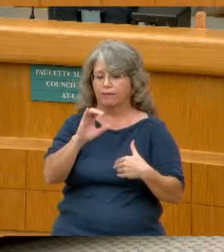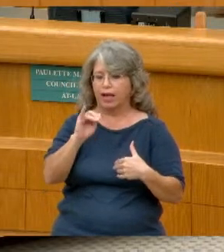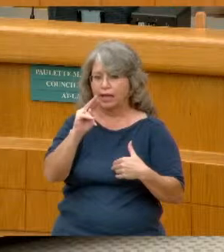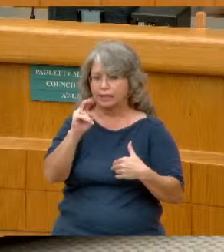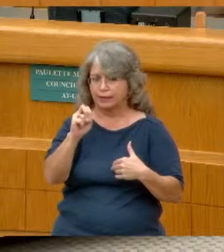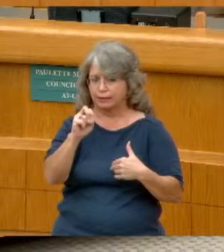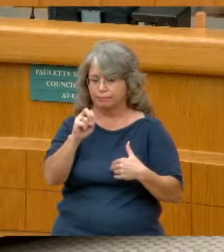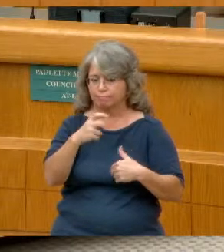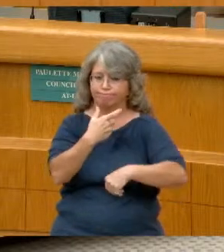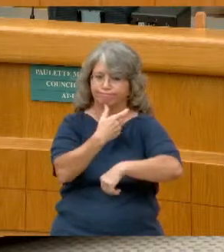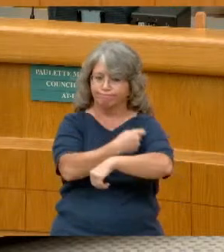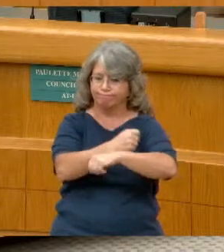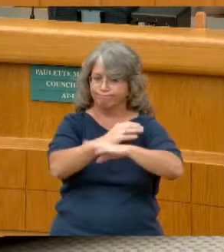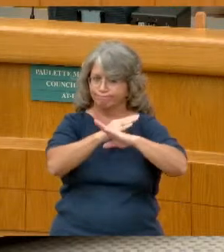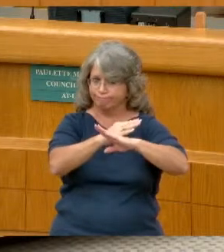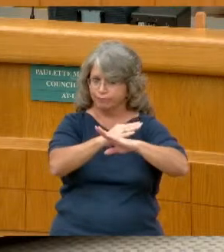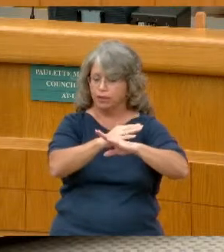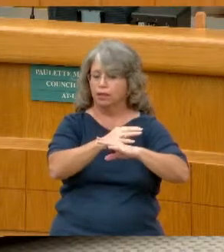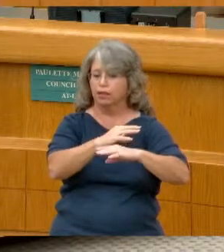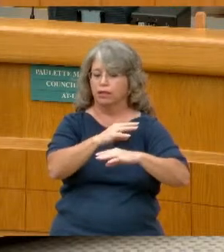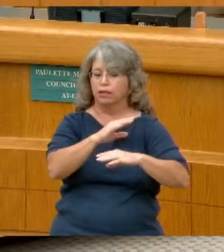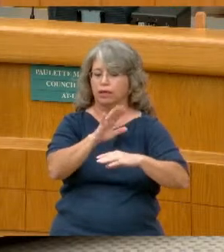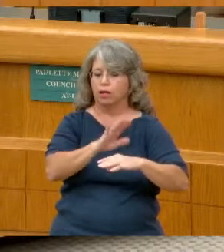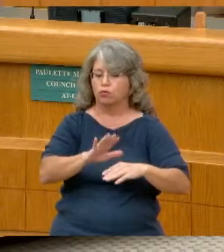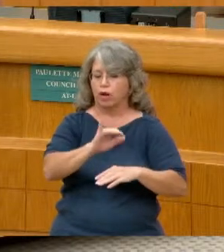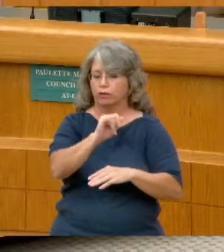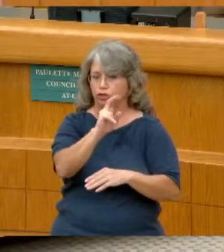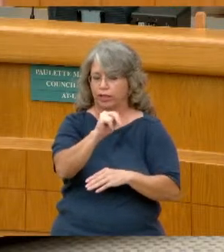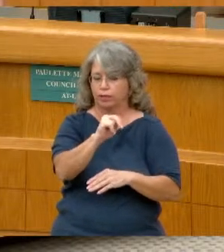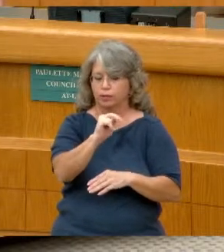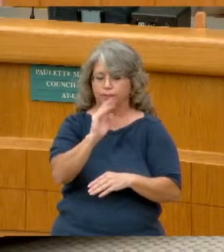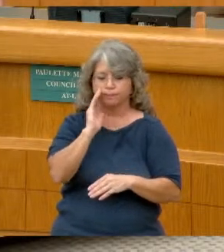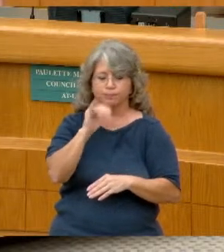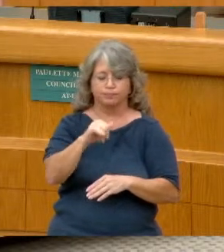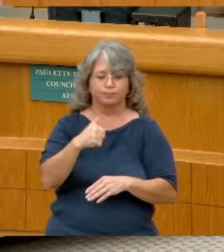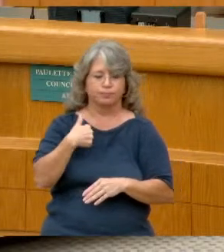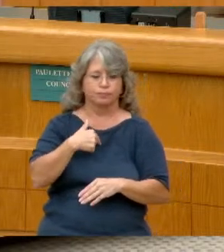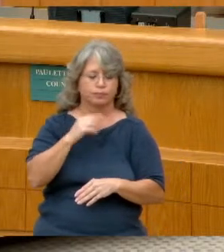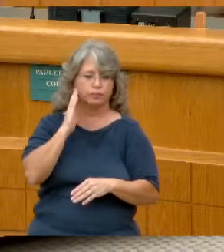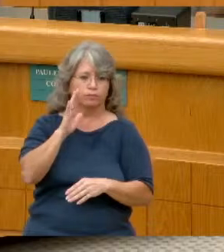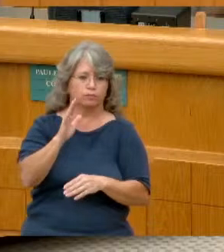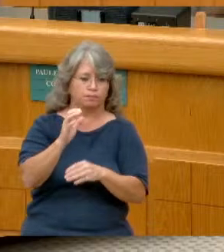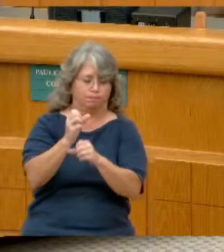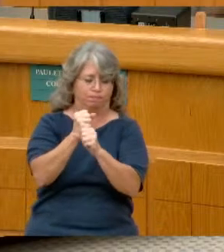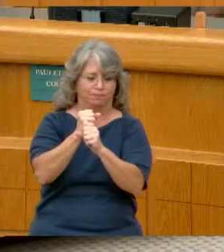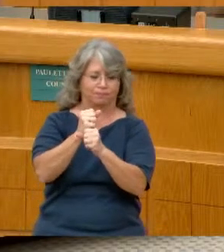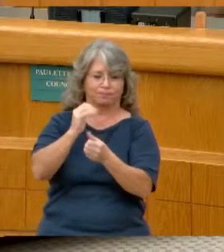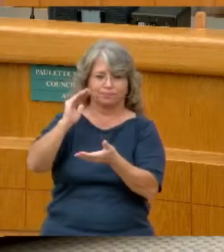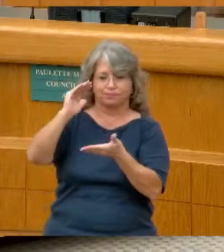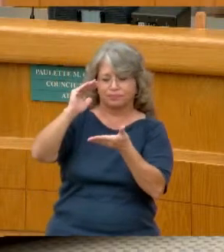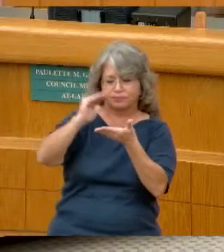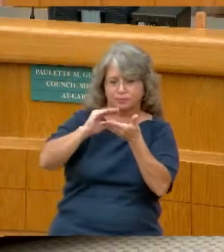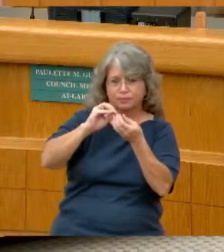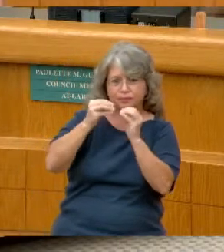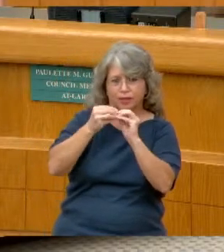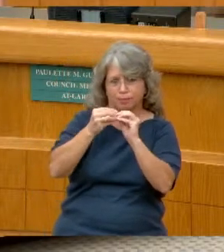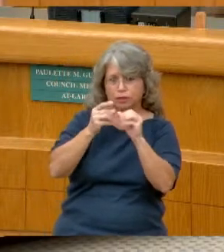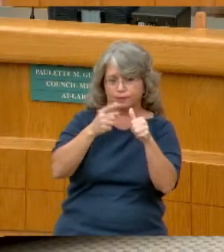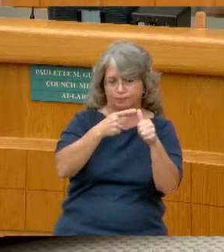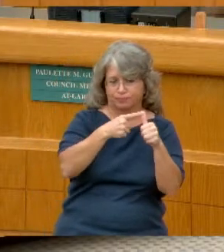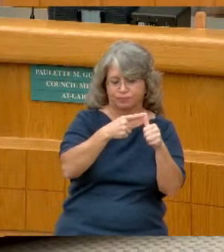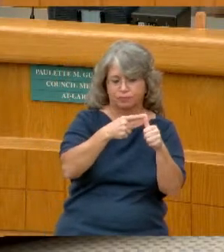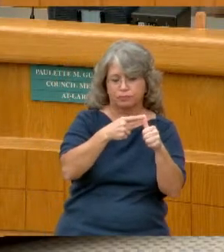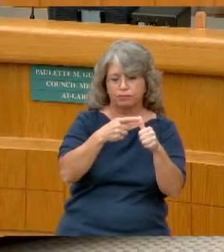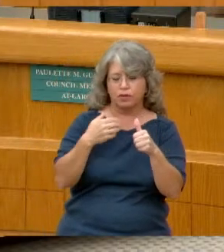do receive vaccine, it's going to come in small quantities initially. They have 2 that are in the phase 3. It's Pfizer